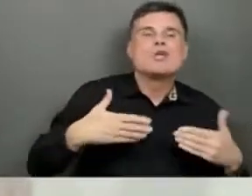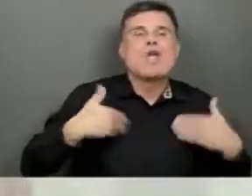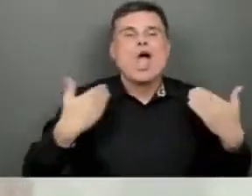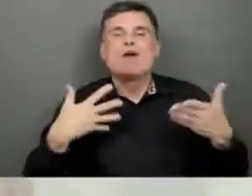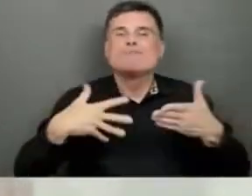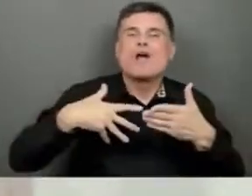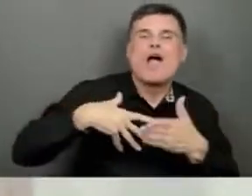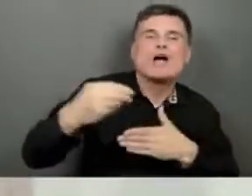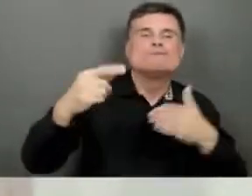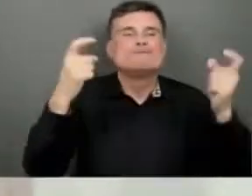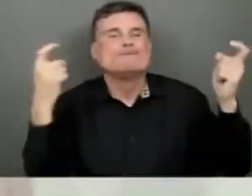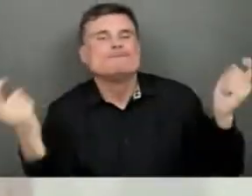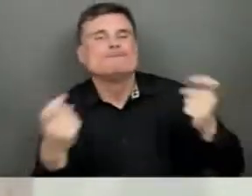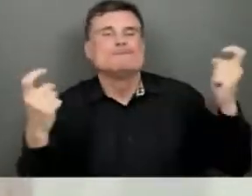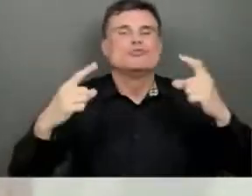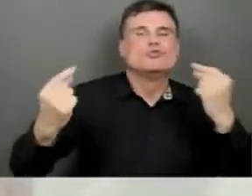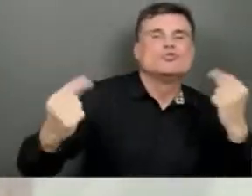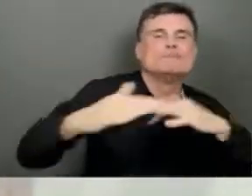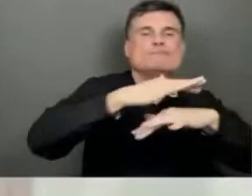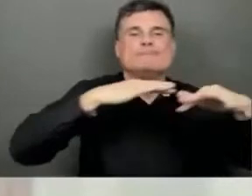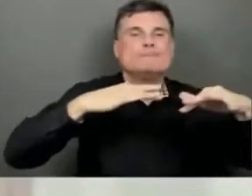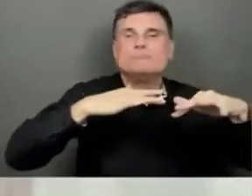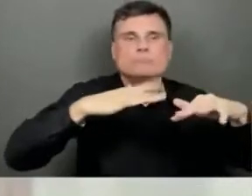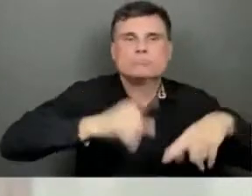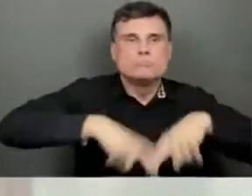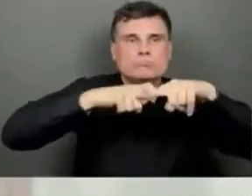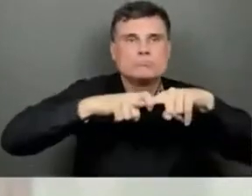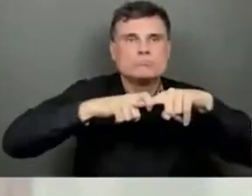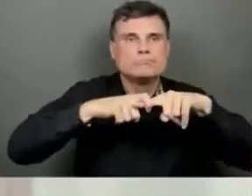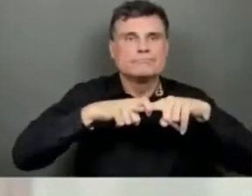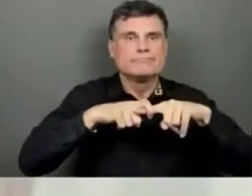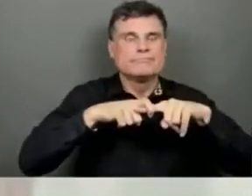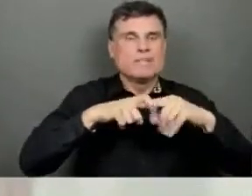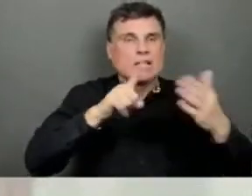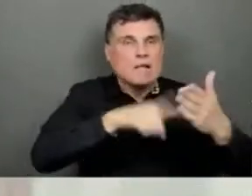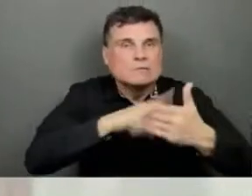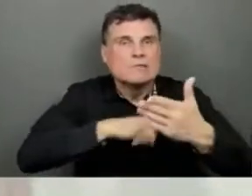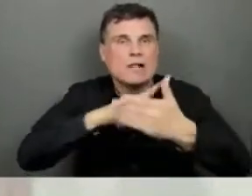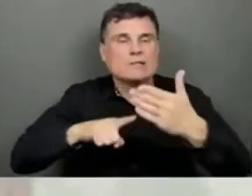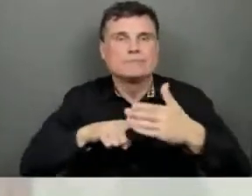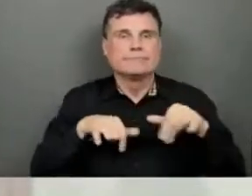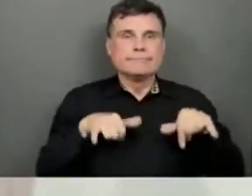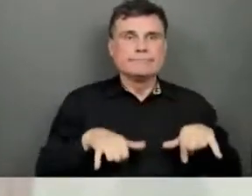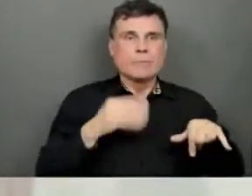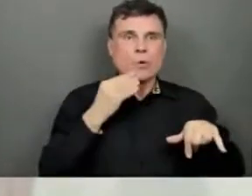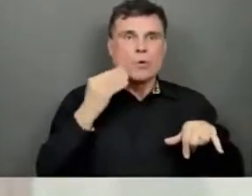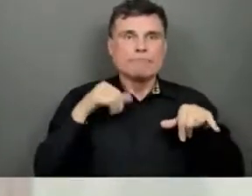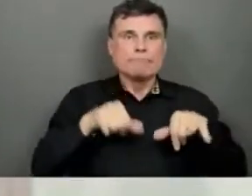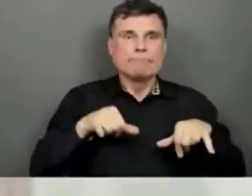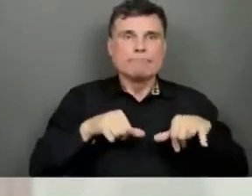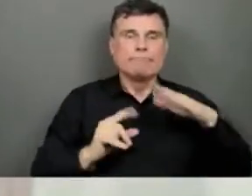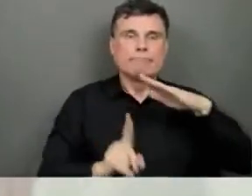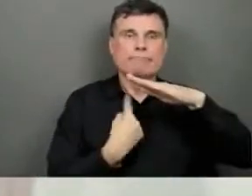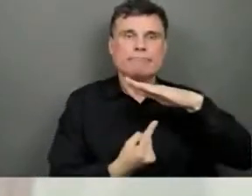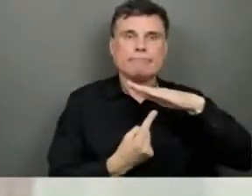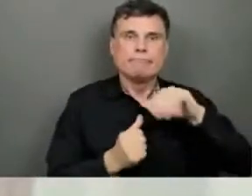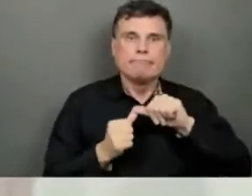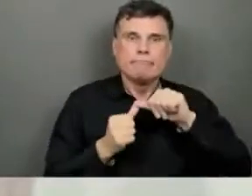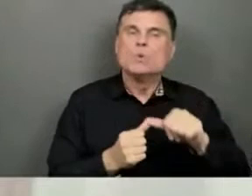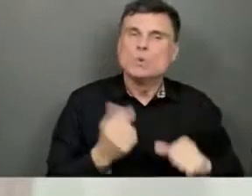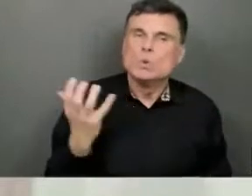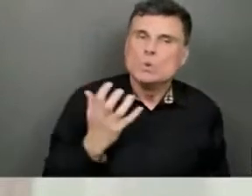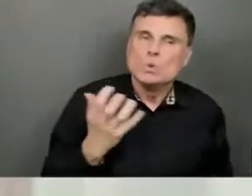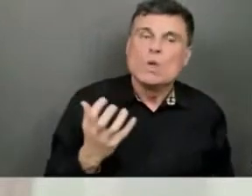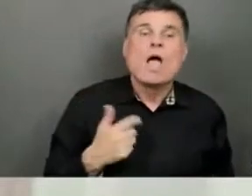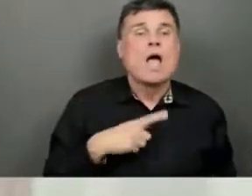able to be celebrated in the same way. We have asked a lot of people in British Columbia, and I am so